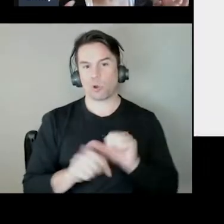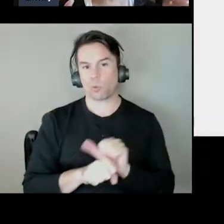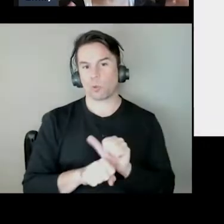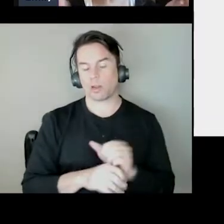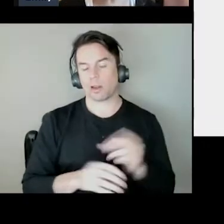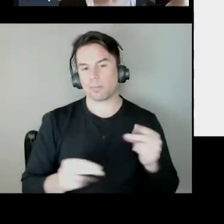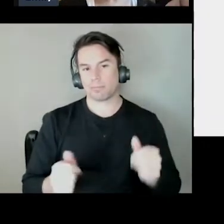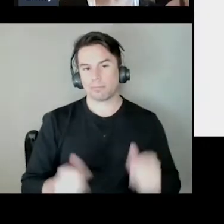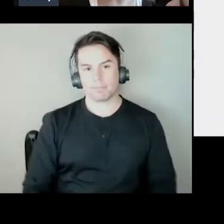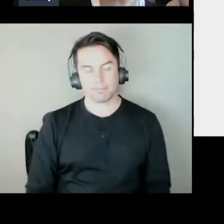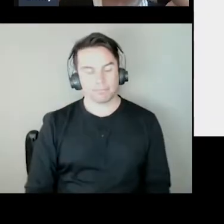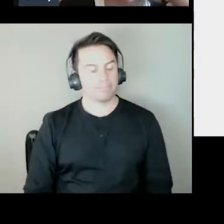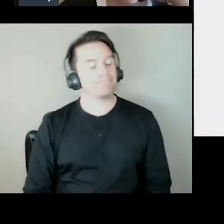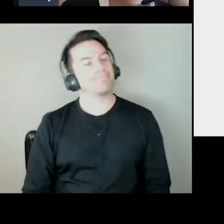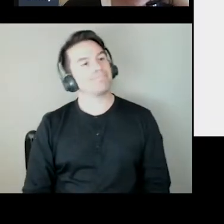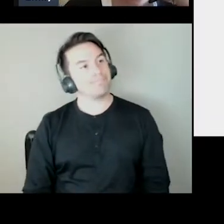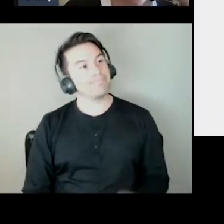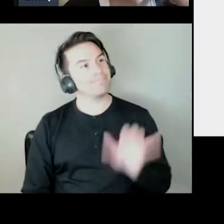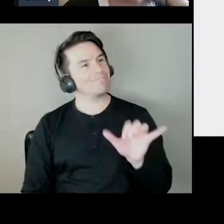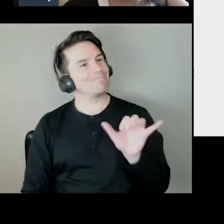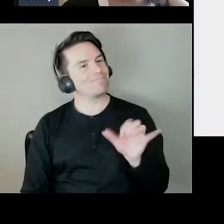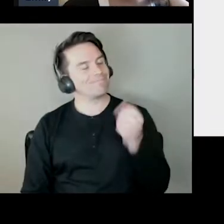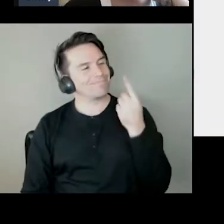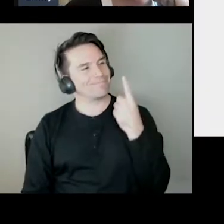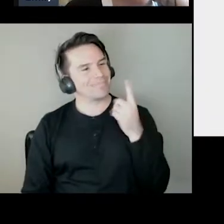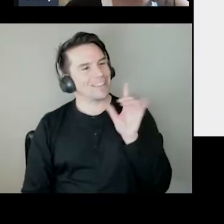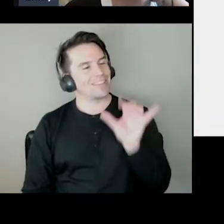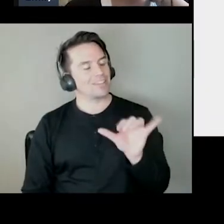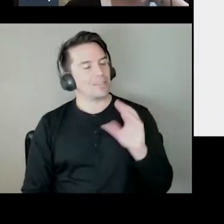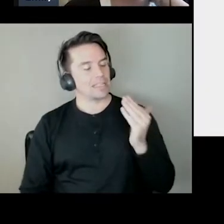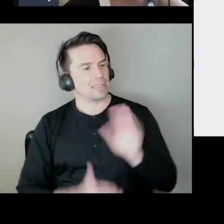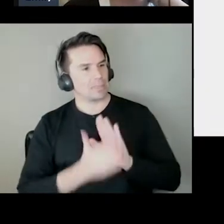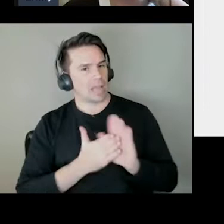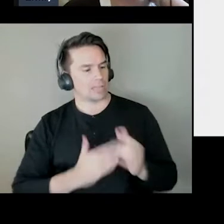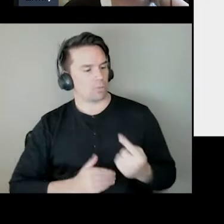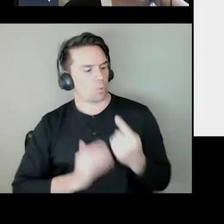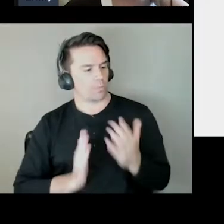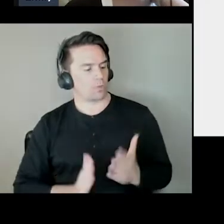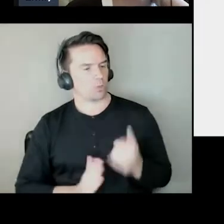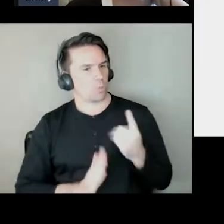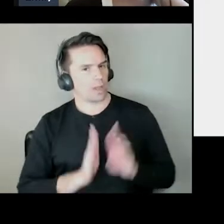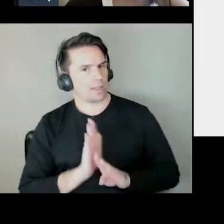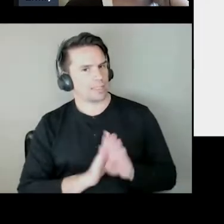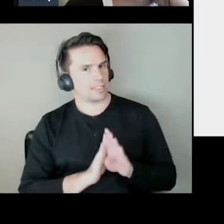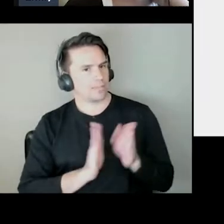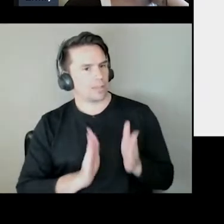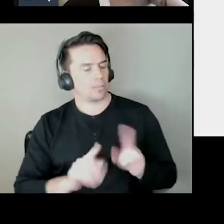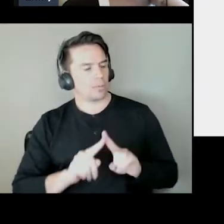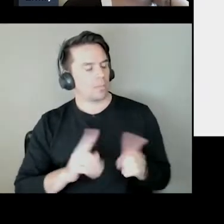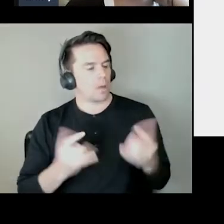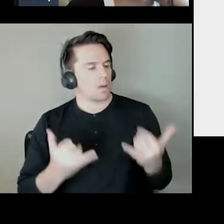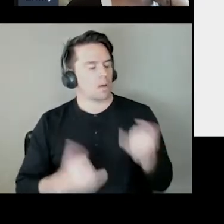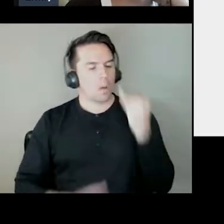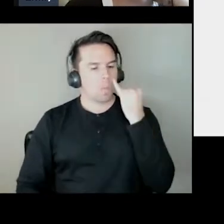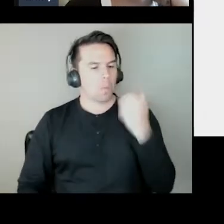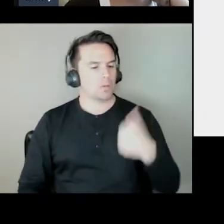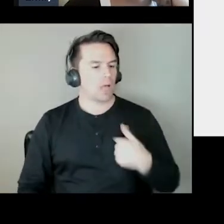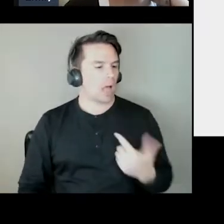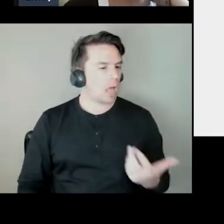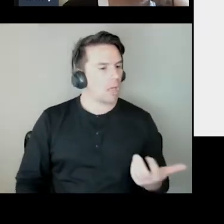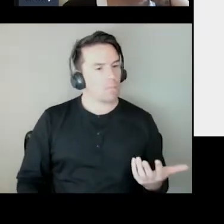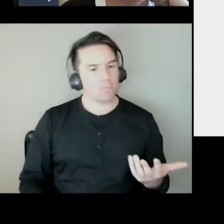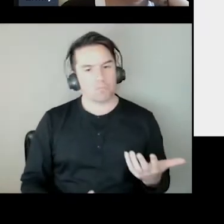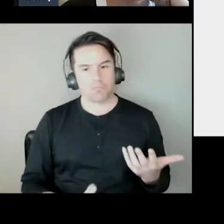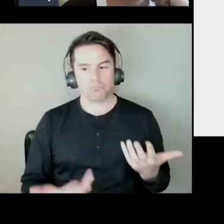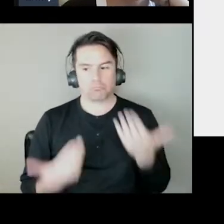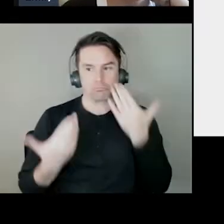you. that looks super nice for Mhm. one person, right? For one developer. But now let's say I'm I don't know,